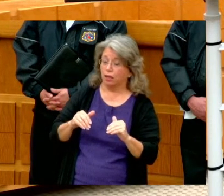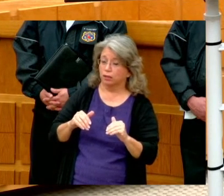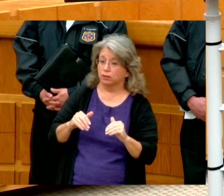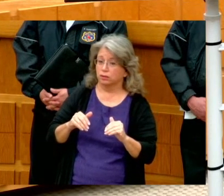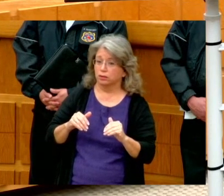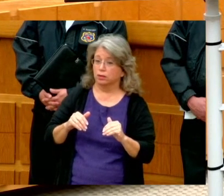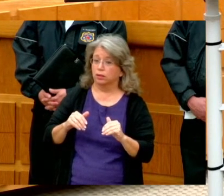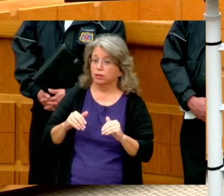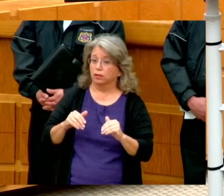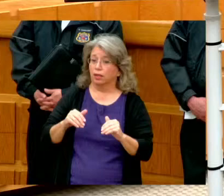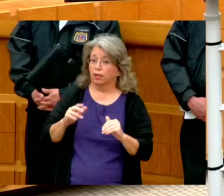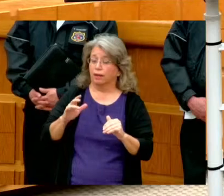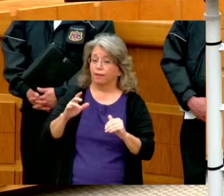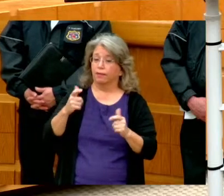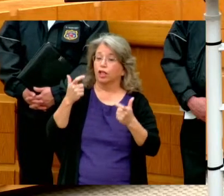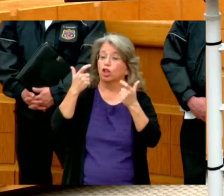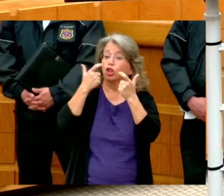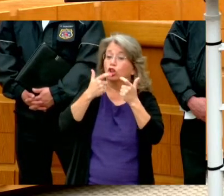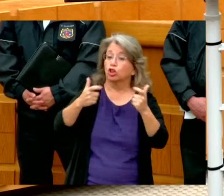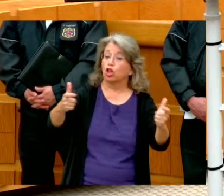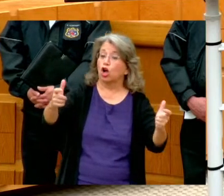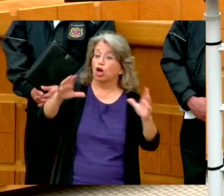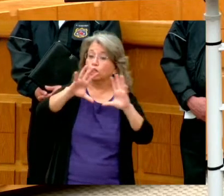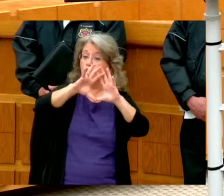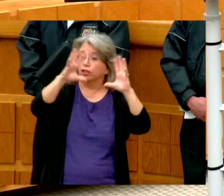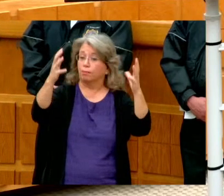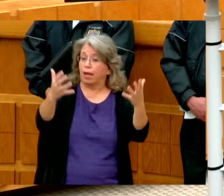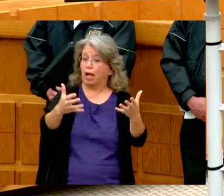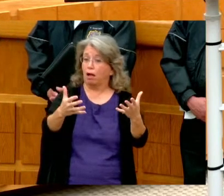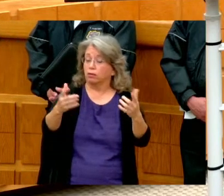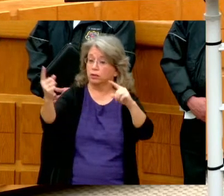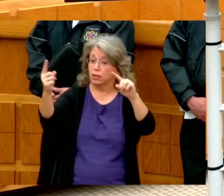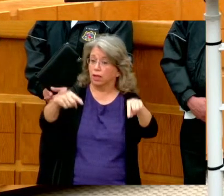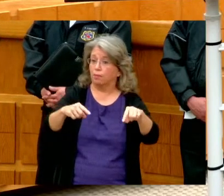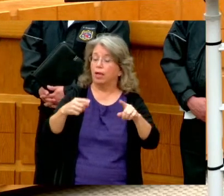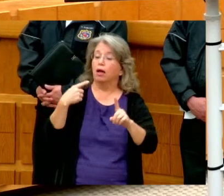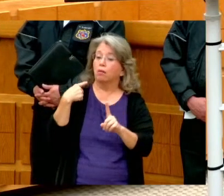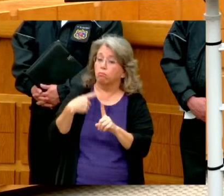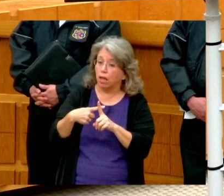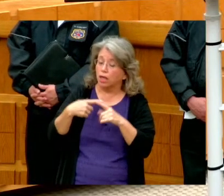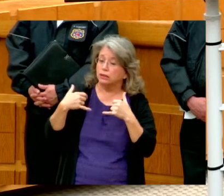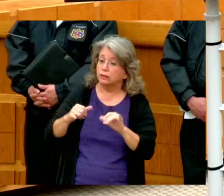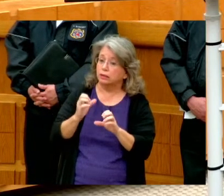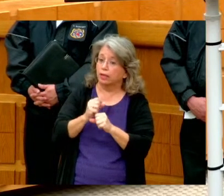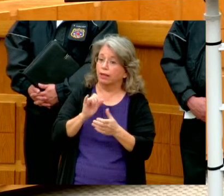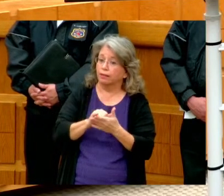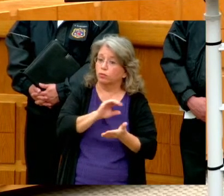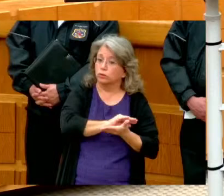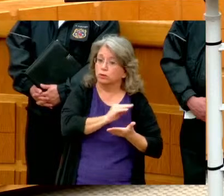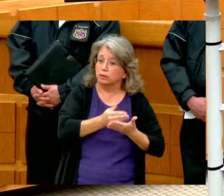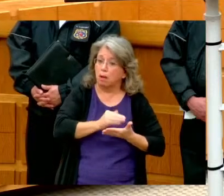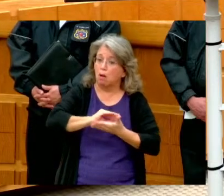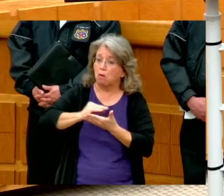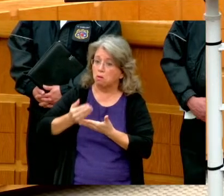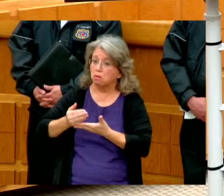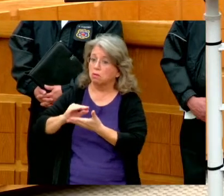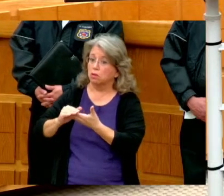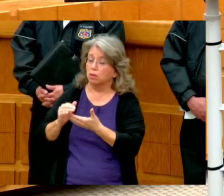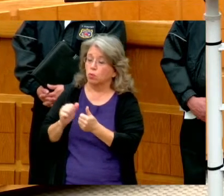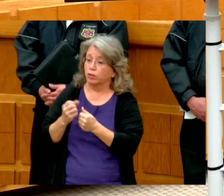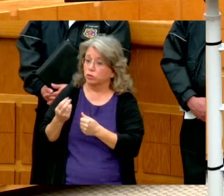that Yes. 4,000 maybe every Yes, week ma'am. that continues? Yes, ma'am. Just this morning, you know, we're looking